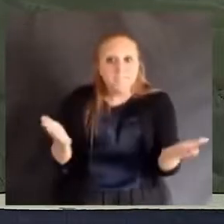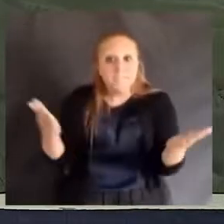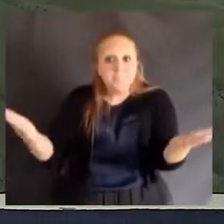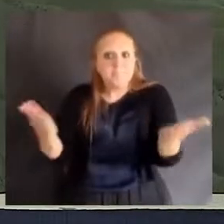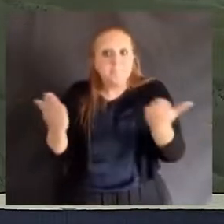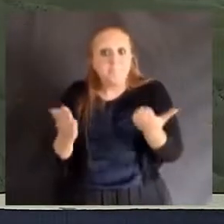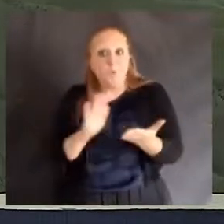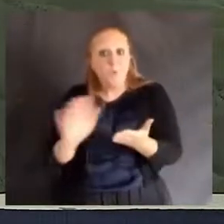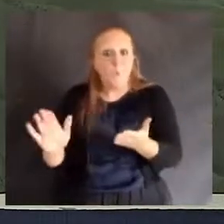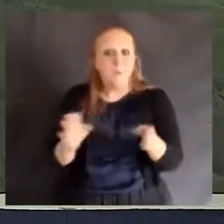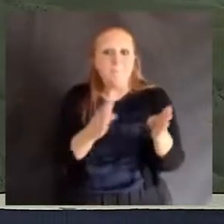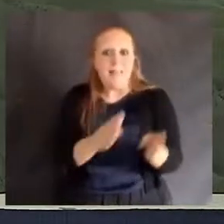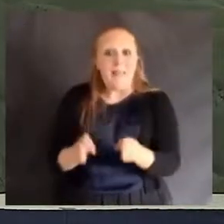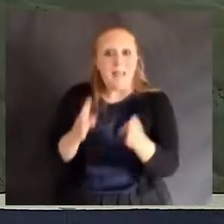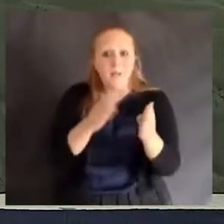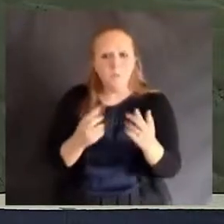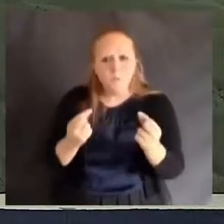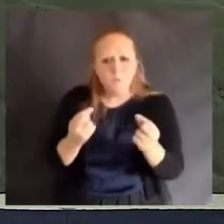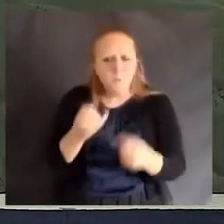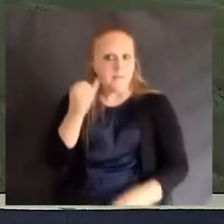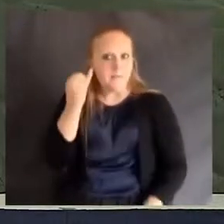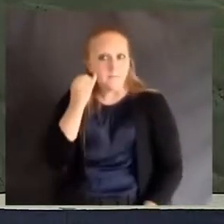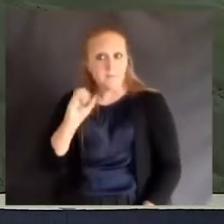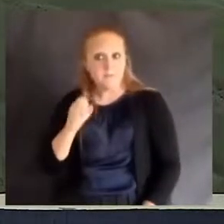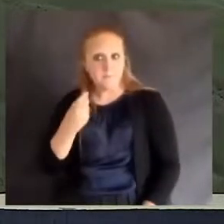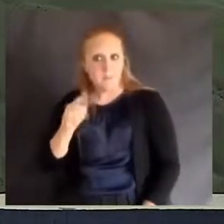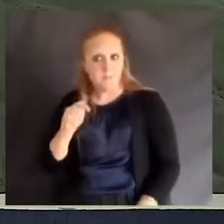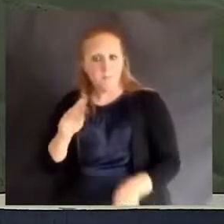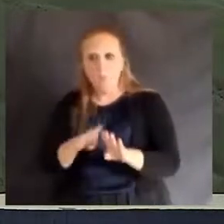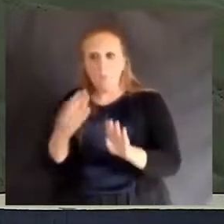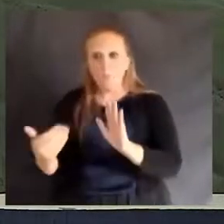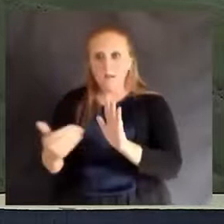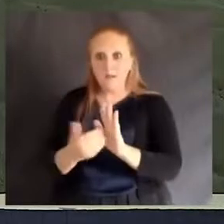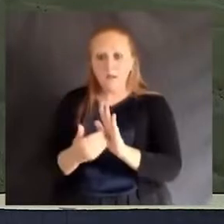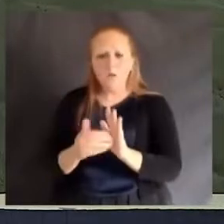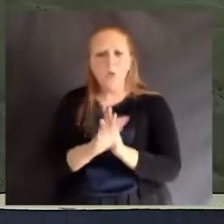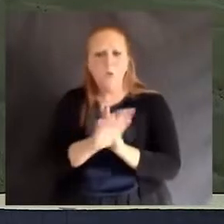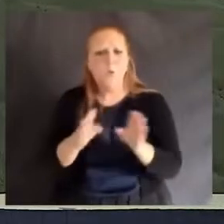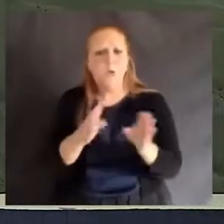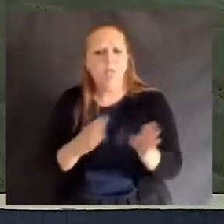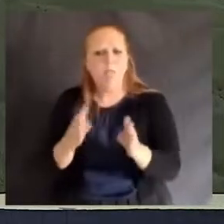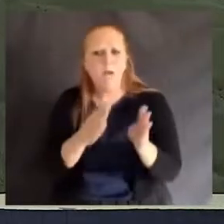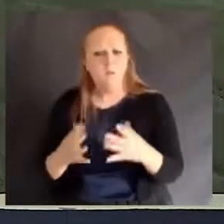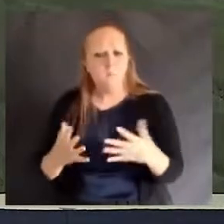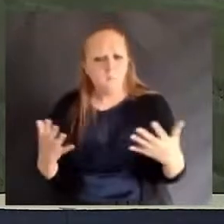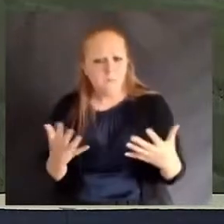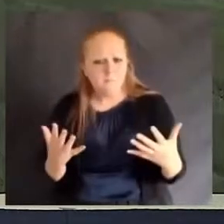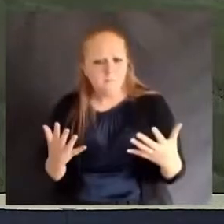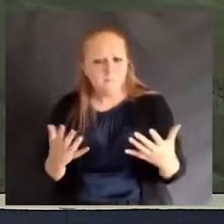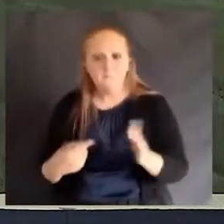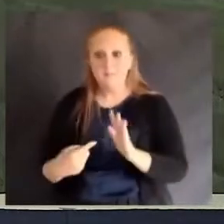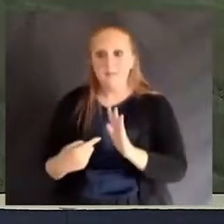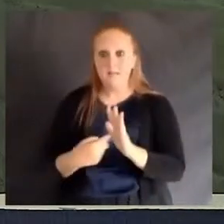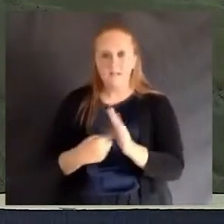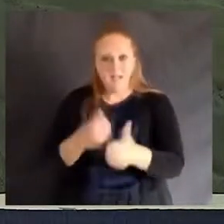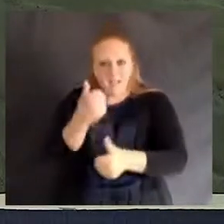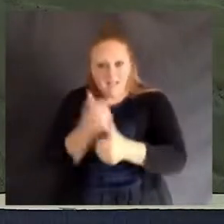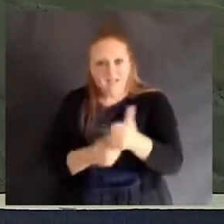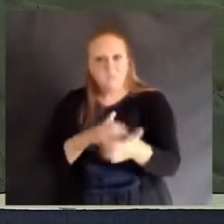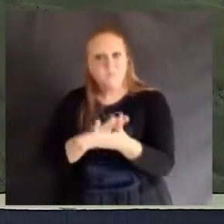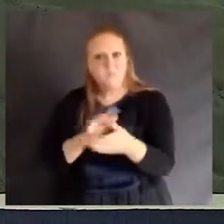September. So every district could say to you today, we're planning on